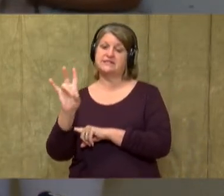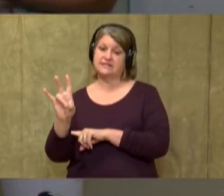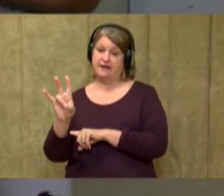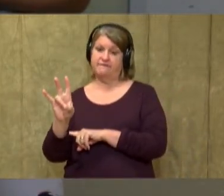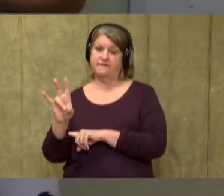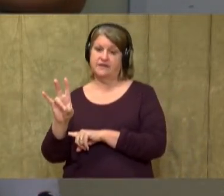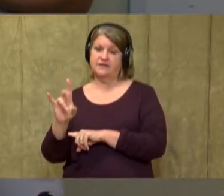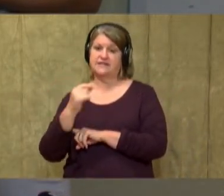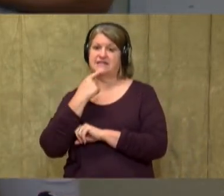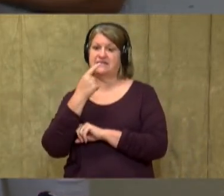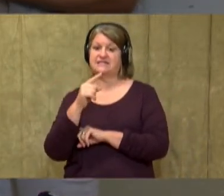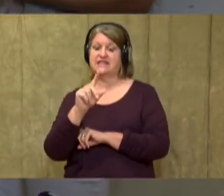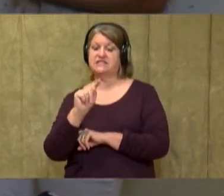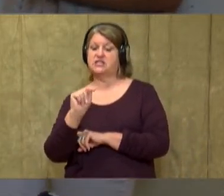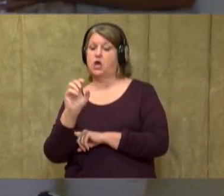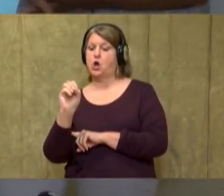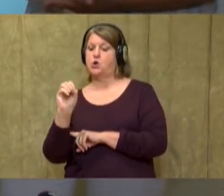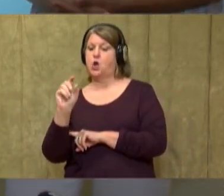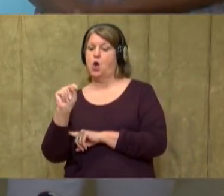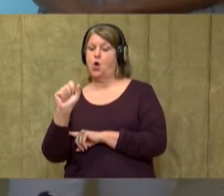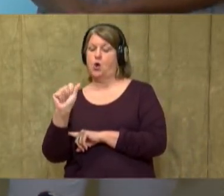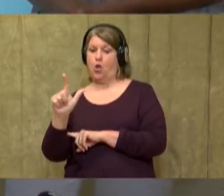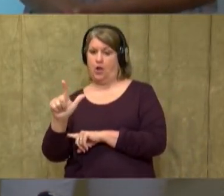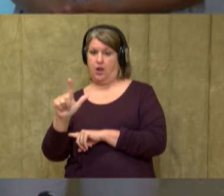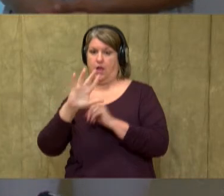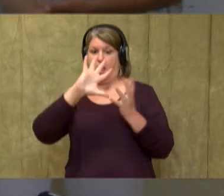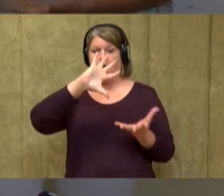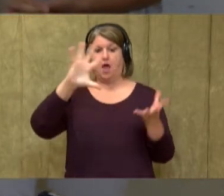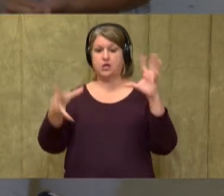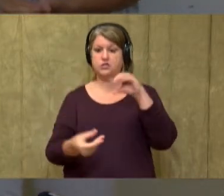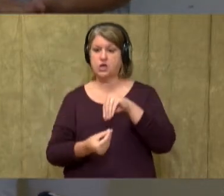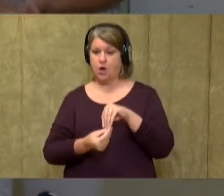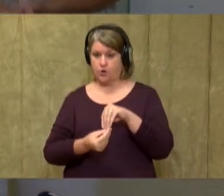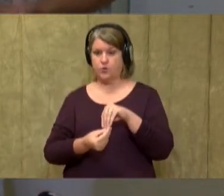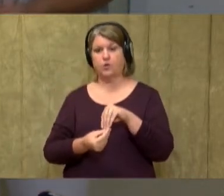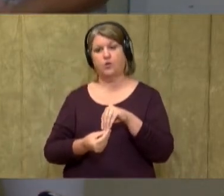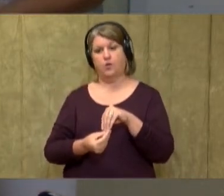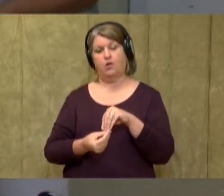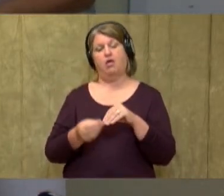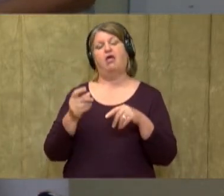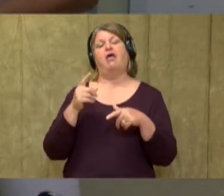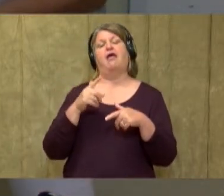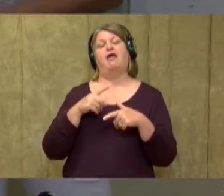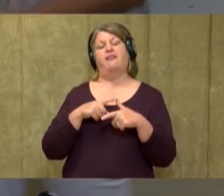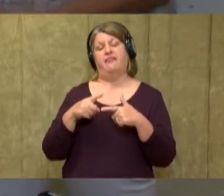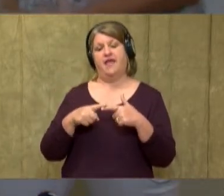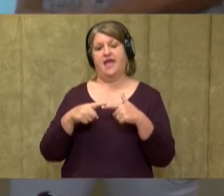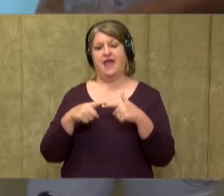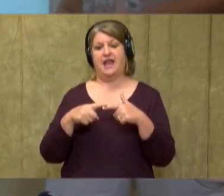the total number of books. And then you may add.